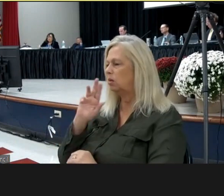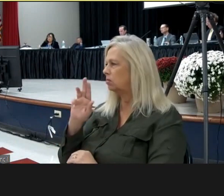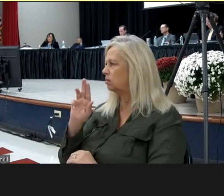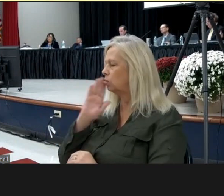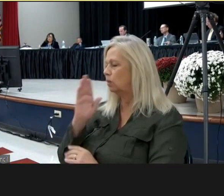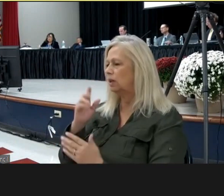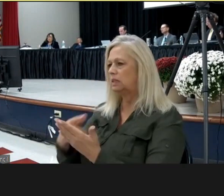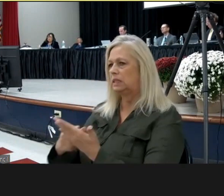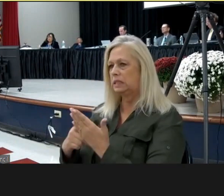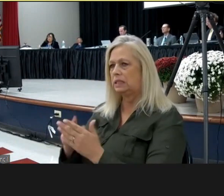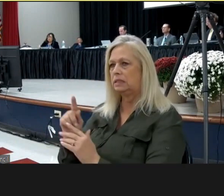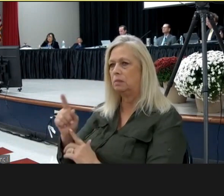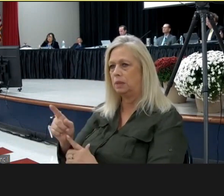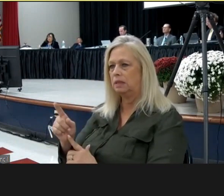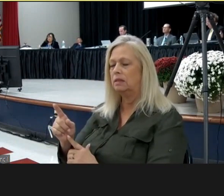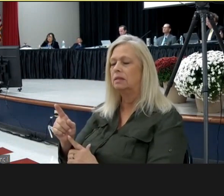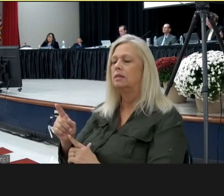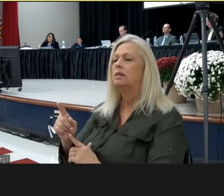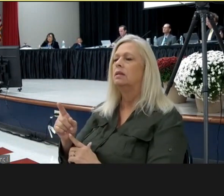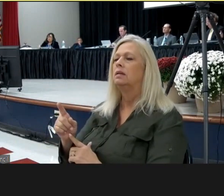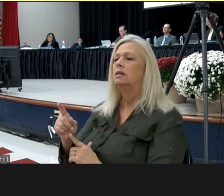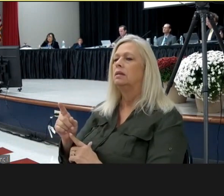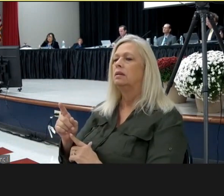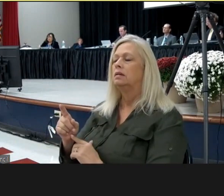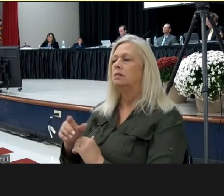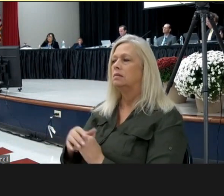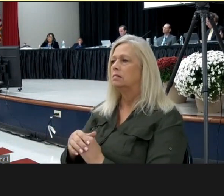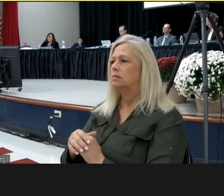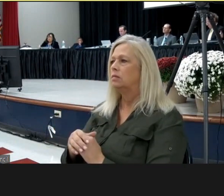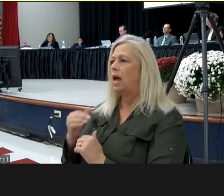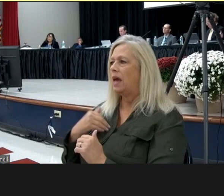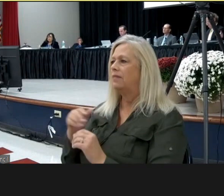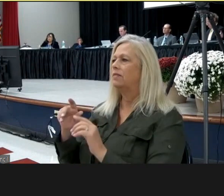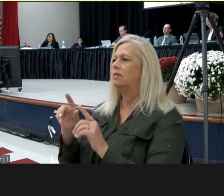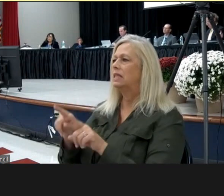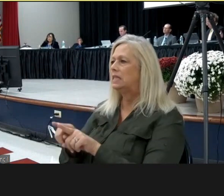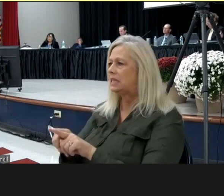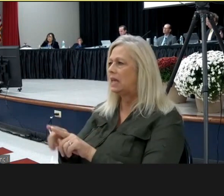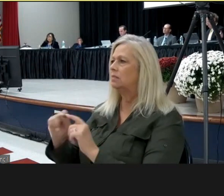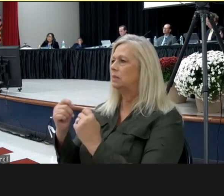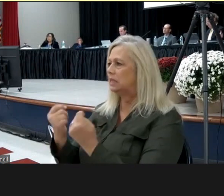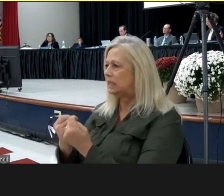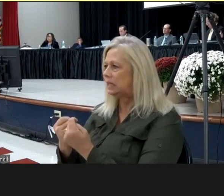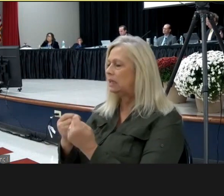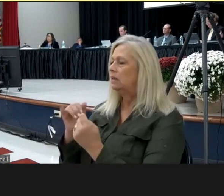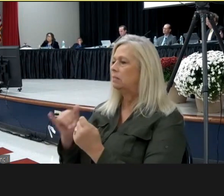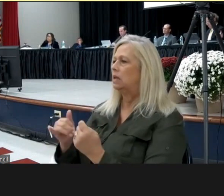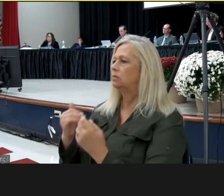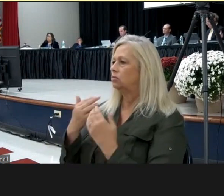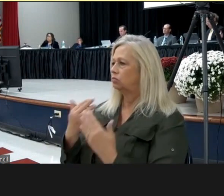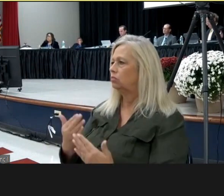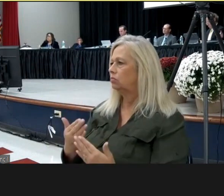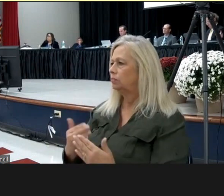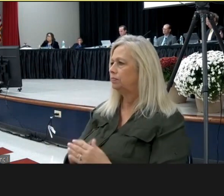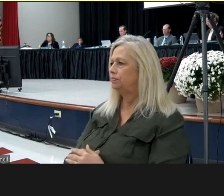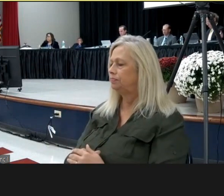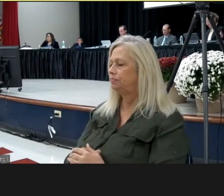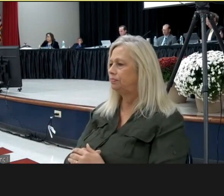Lots of efficiencies gained there, having the same team on projects that are adjacent.